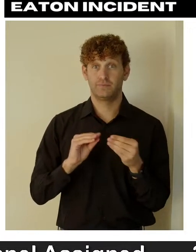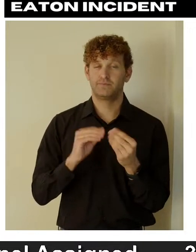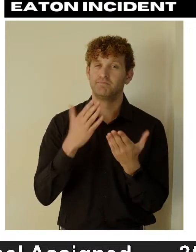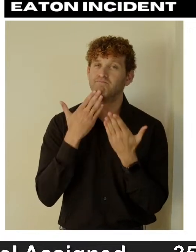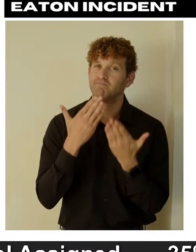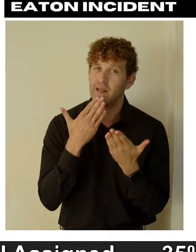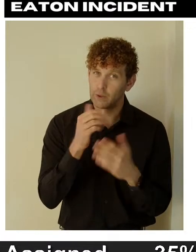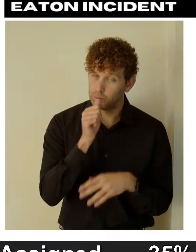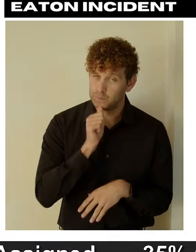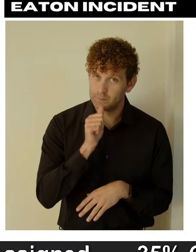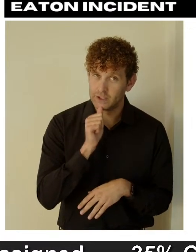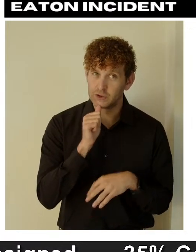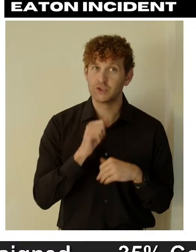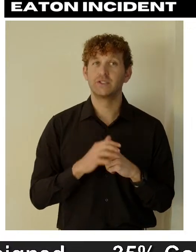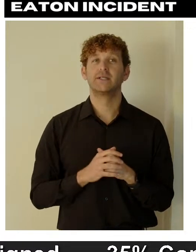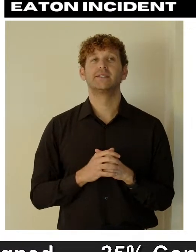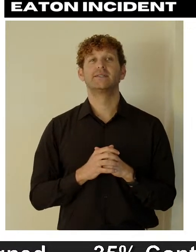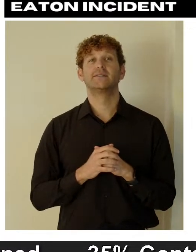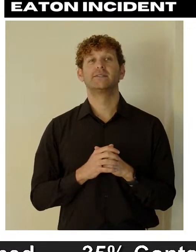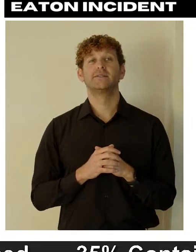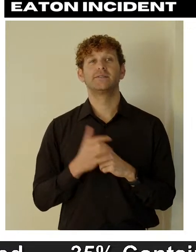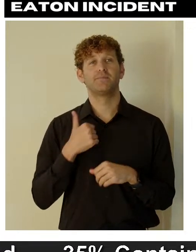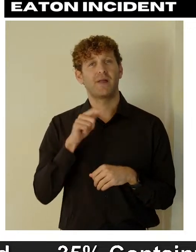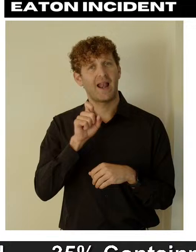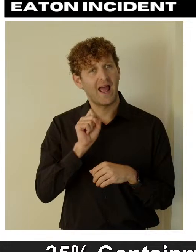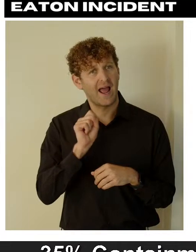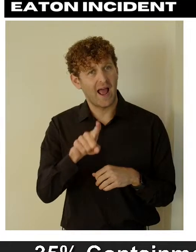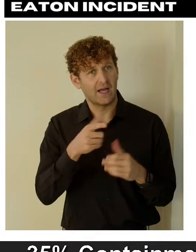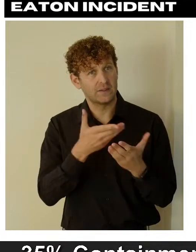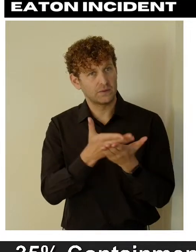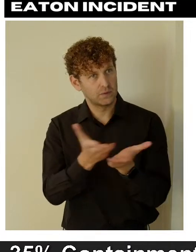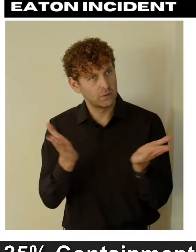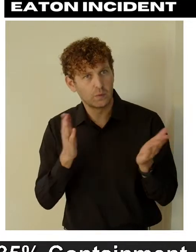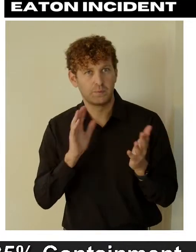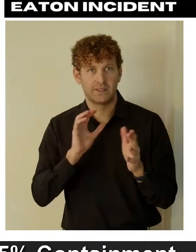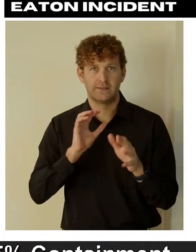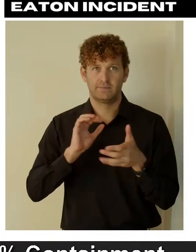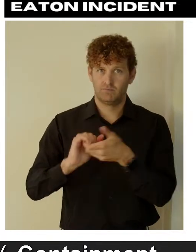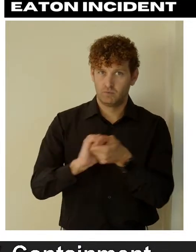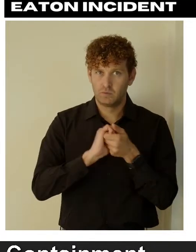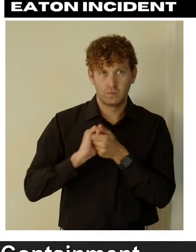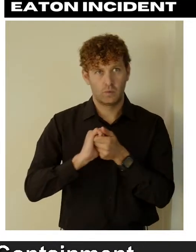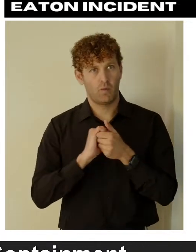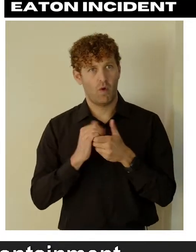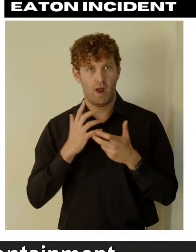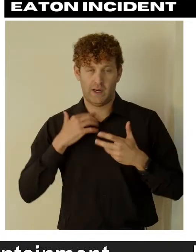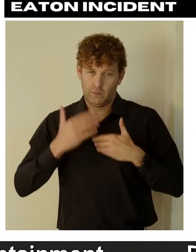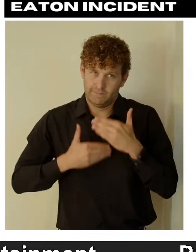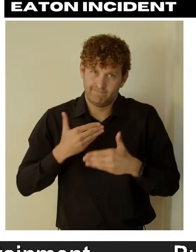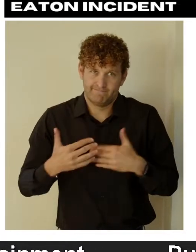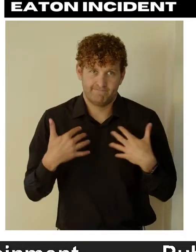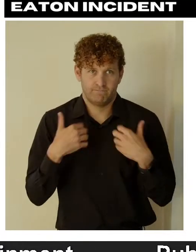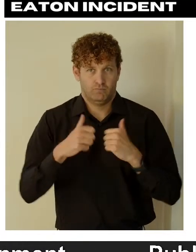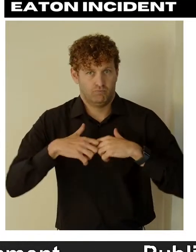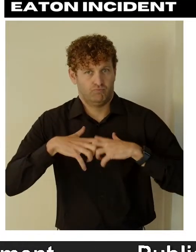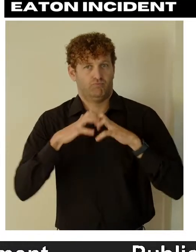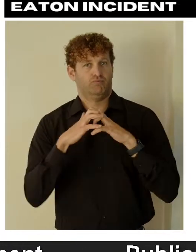ask that you work with us as we work with you to make this community whole again. Thank you.